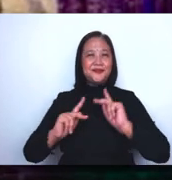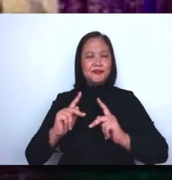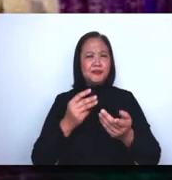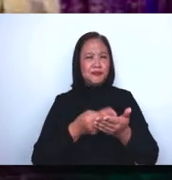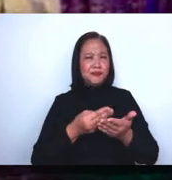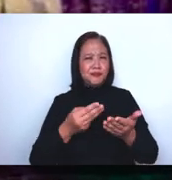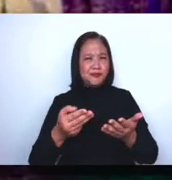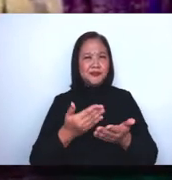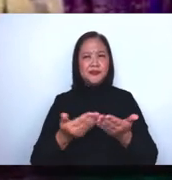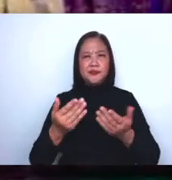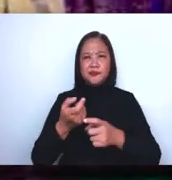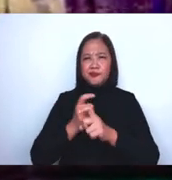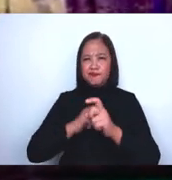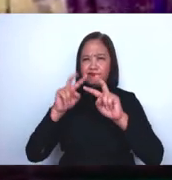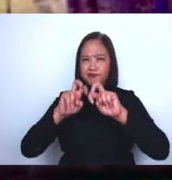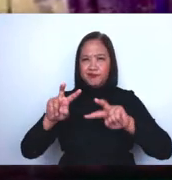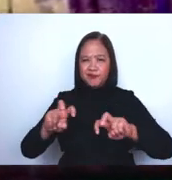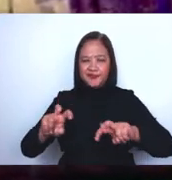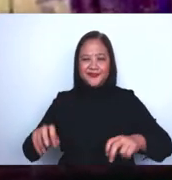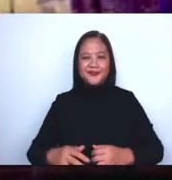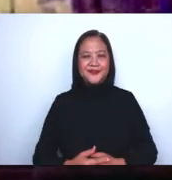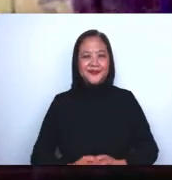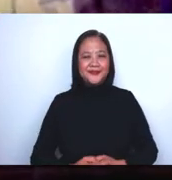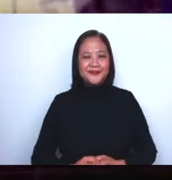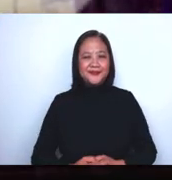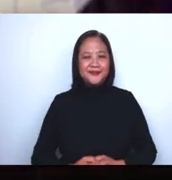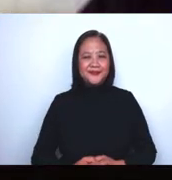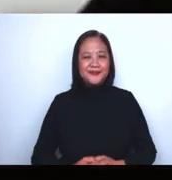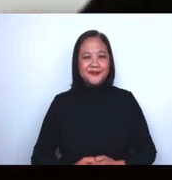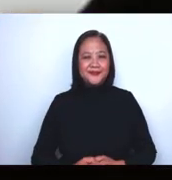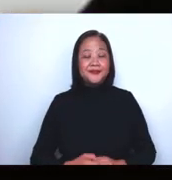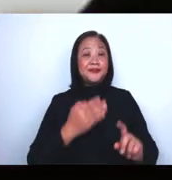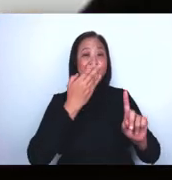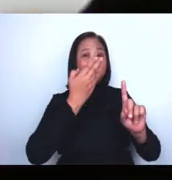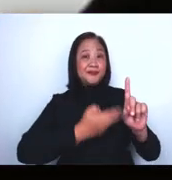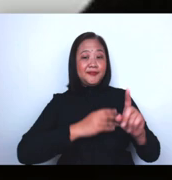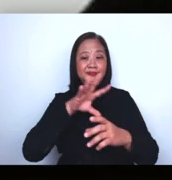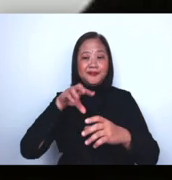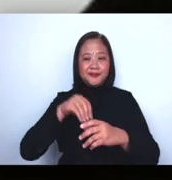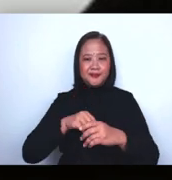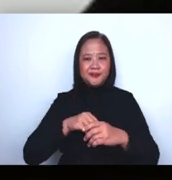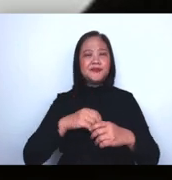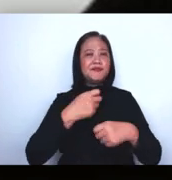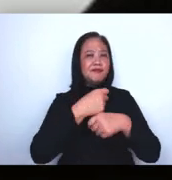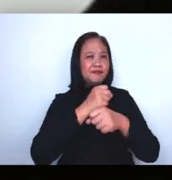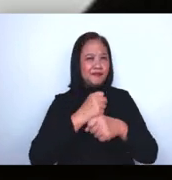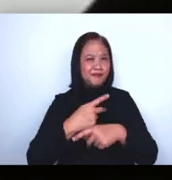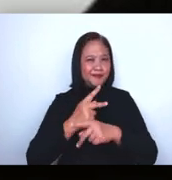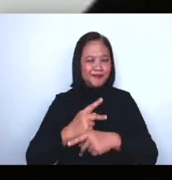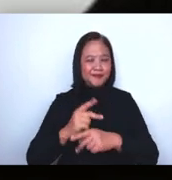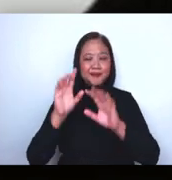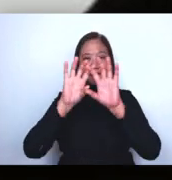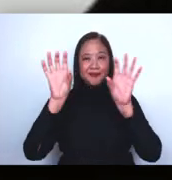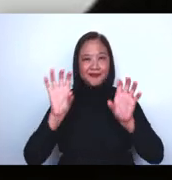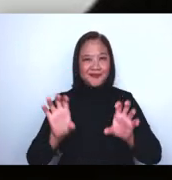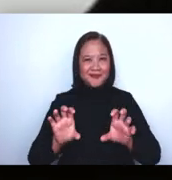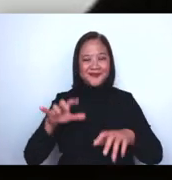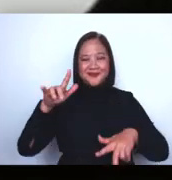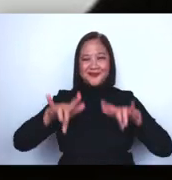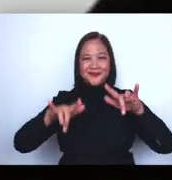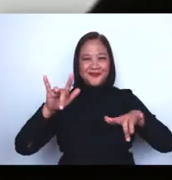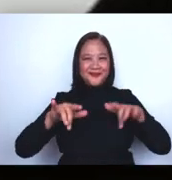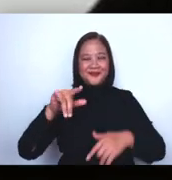materials culled from painstaking research. She has also been involved in the production and design of the